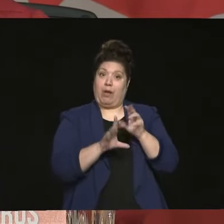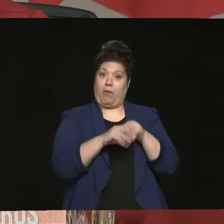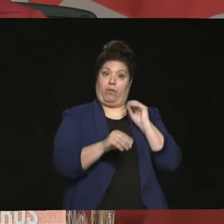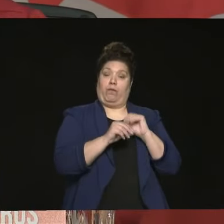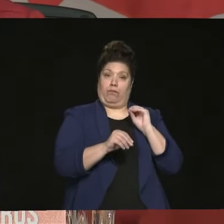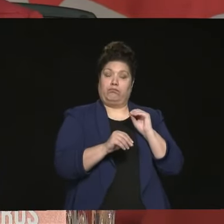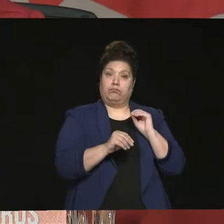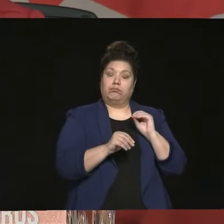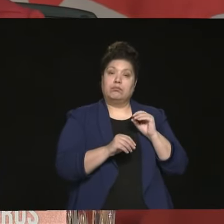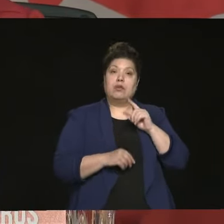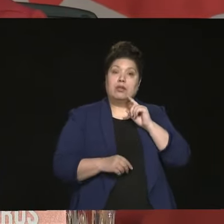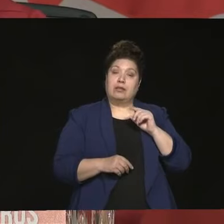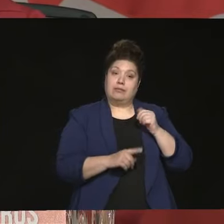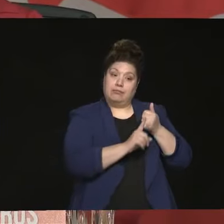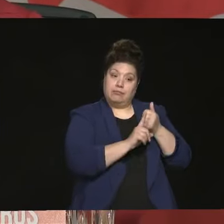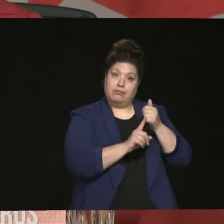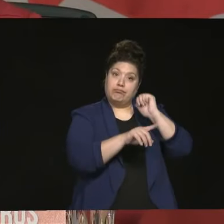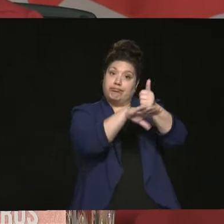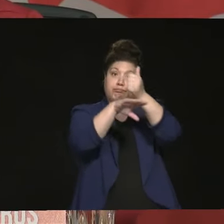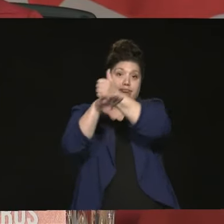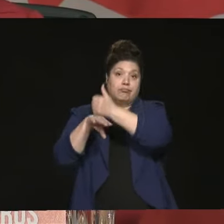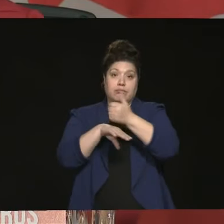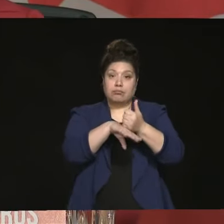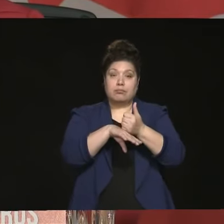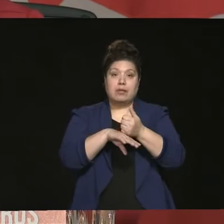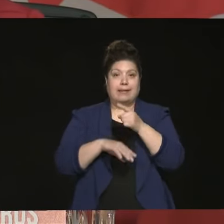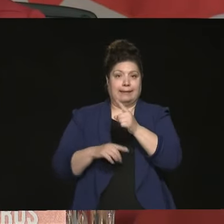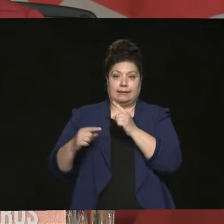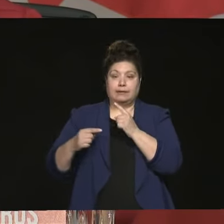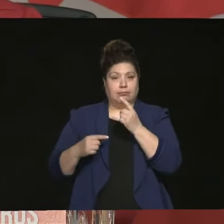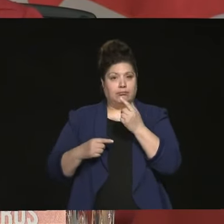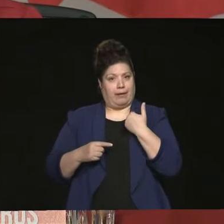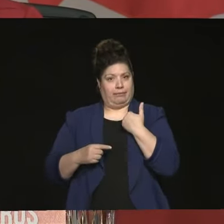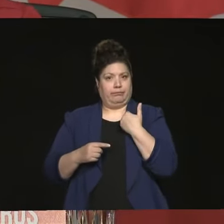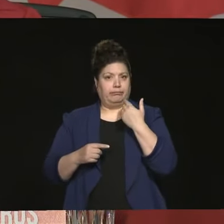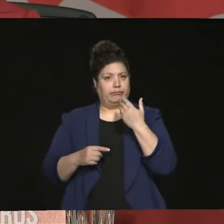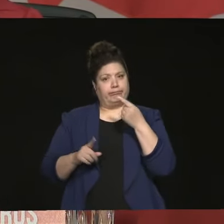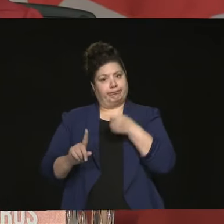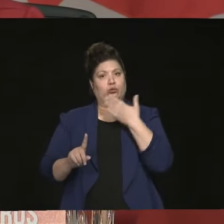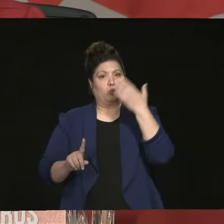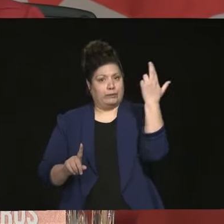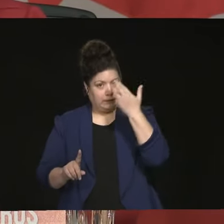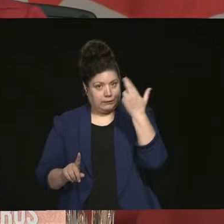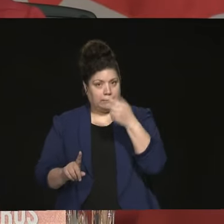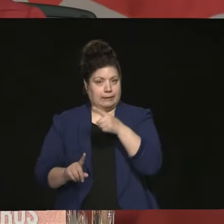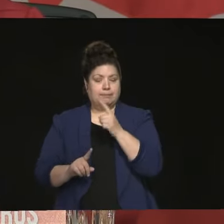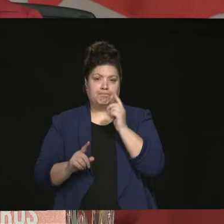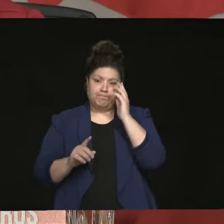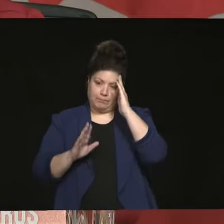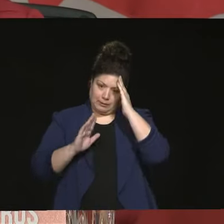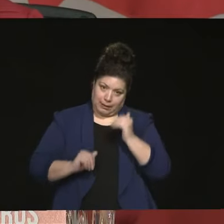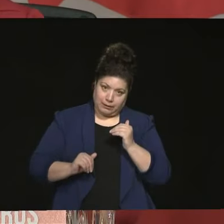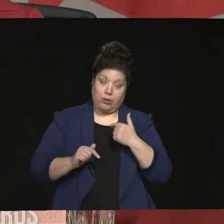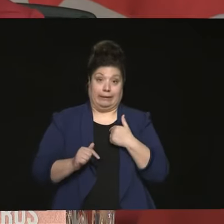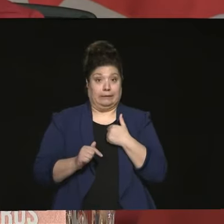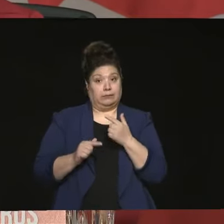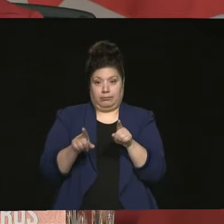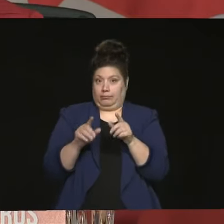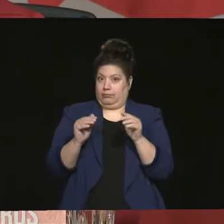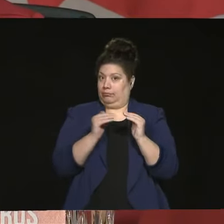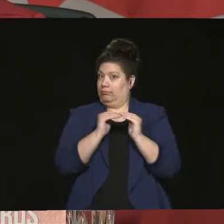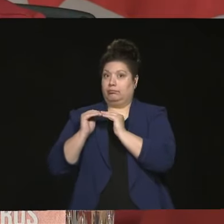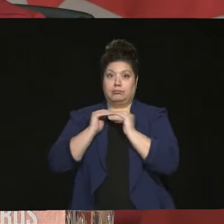put those in place have done it for a very good reason, and they expect, and I expect, all Canadians to follow those